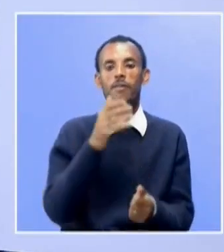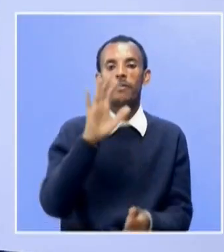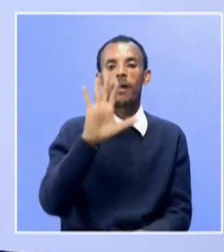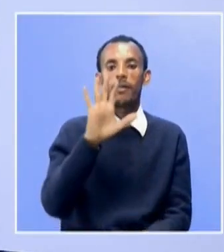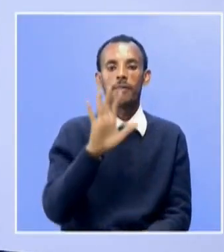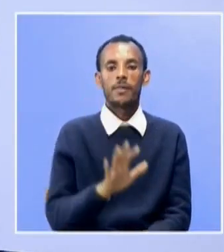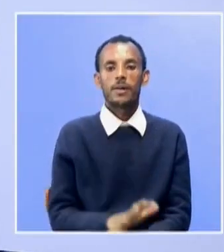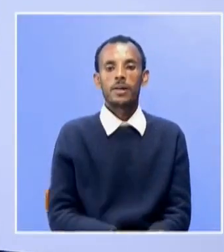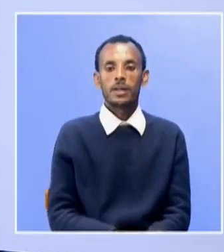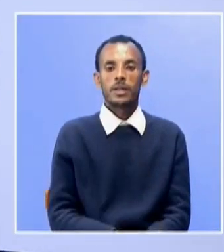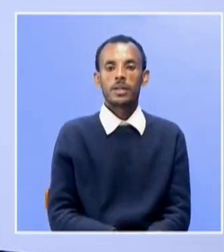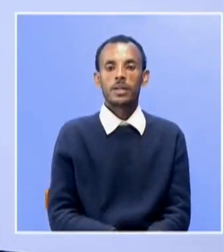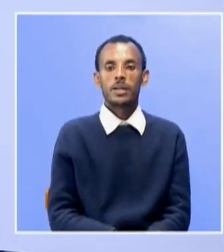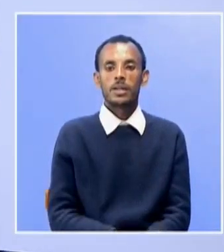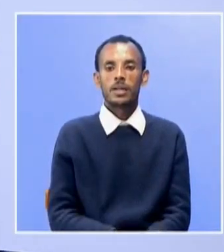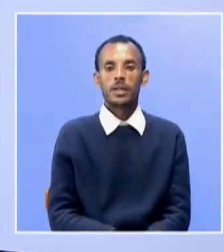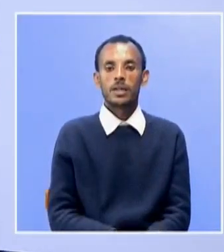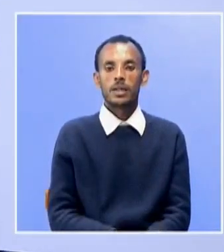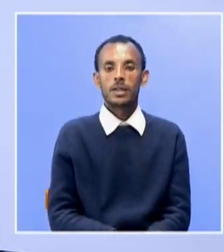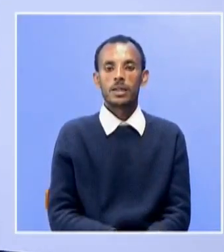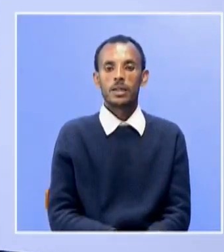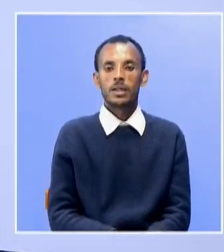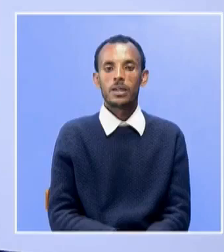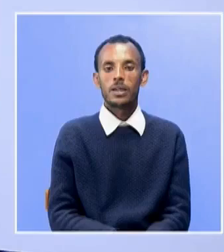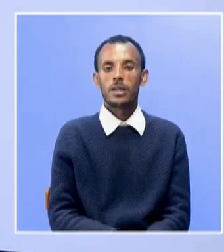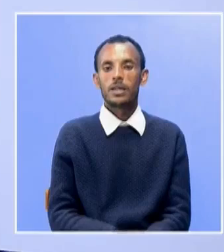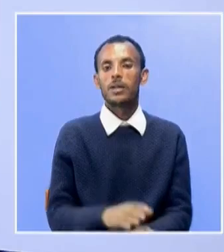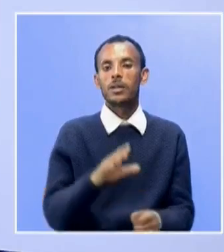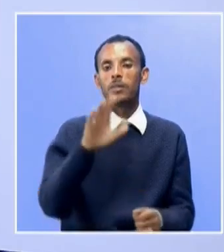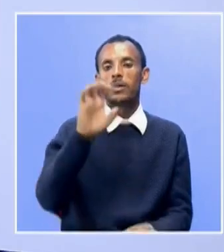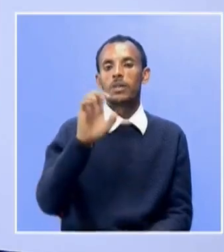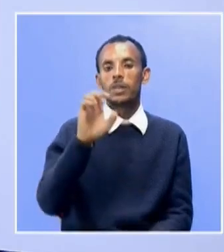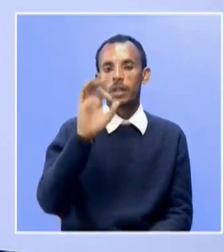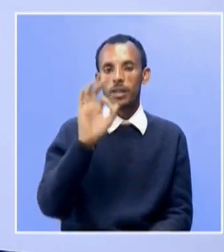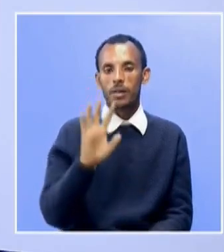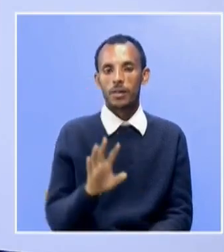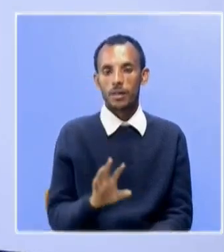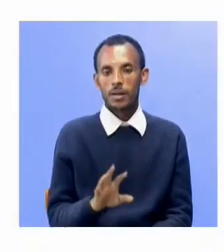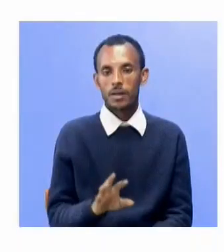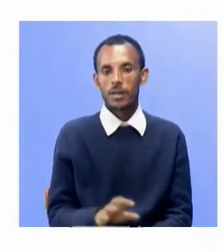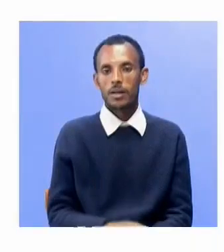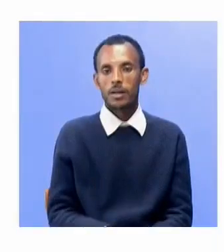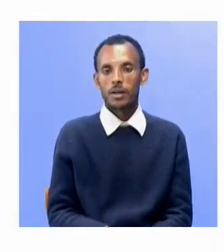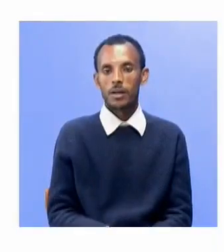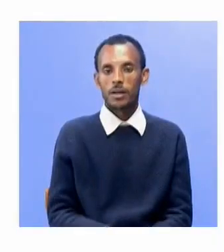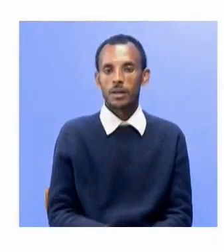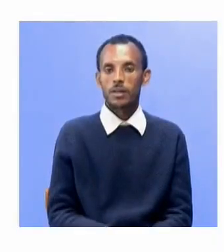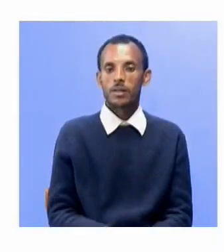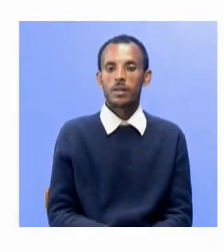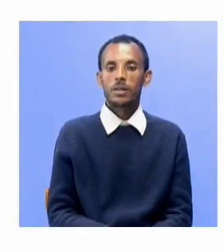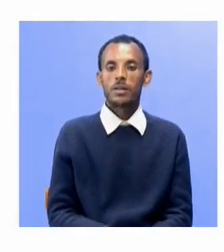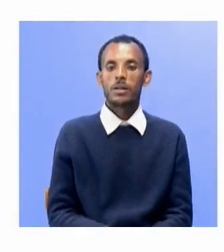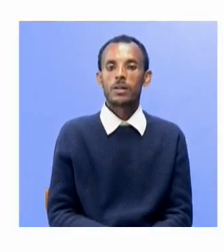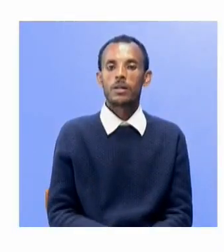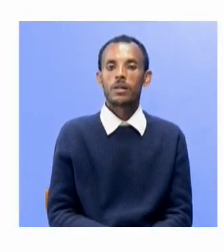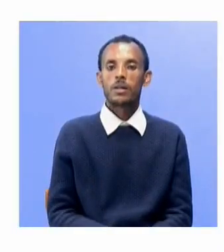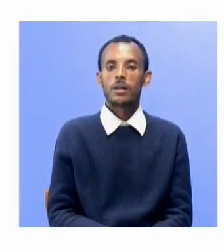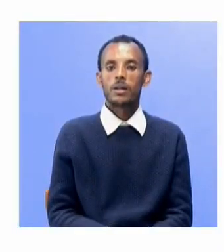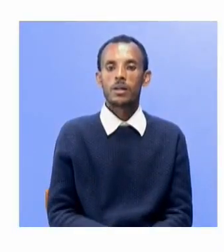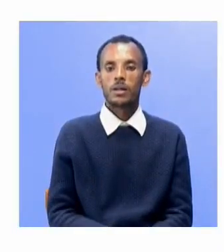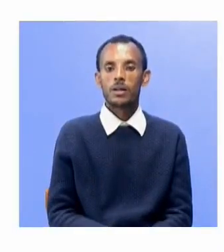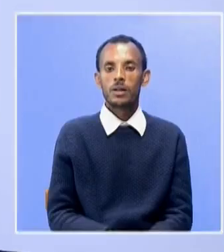So the next part, this do not have 40. Here we have 40. So